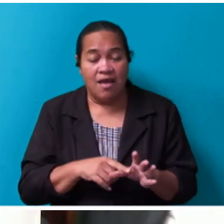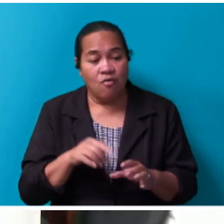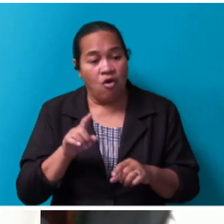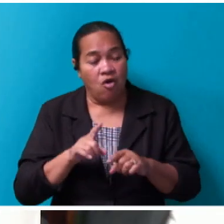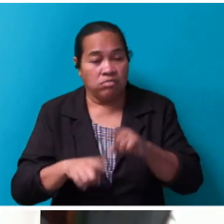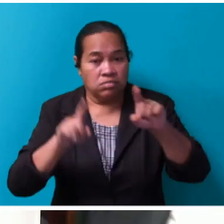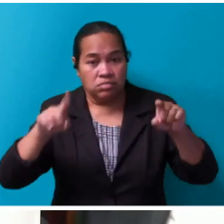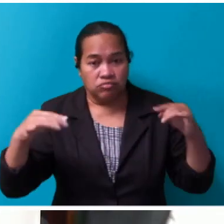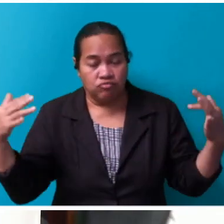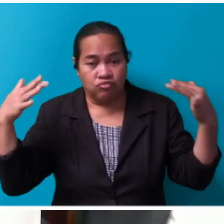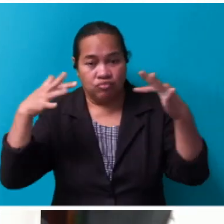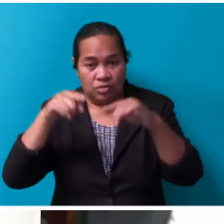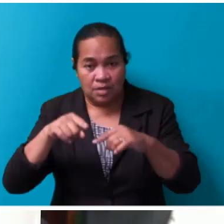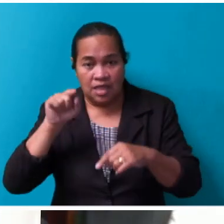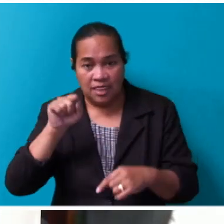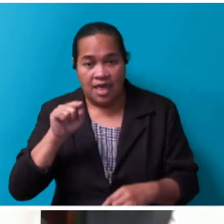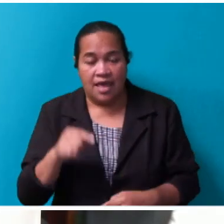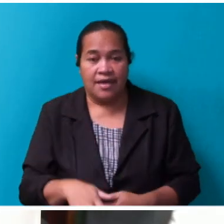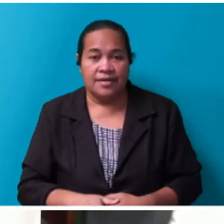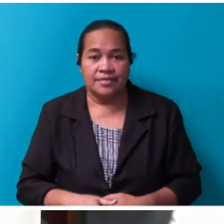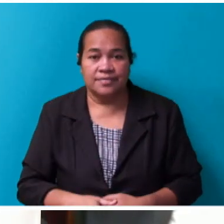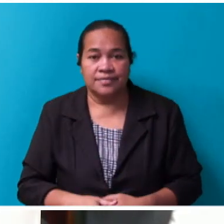outsourcing, and was